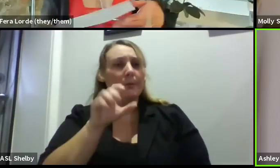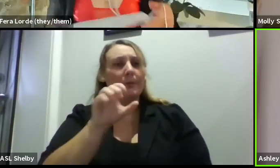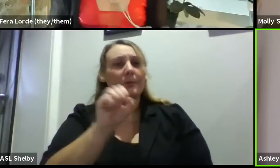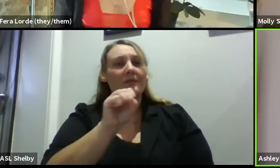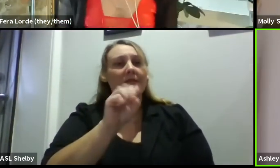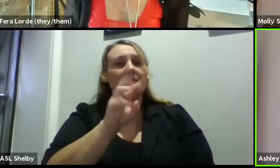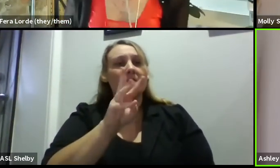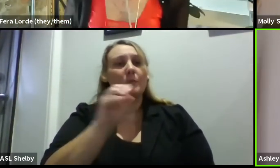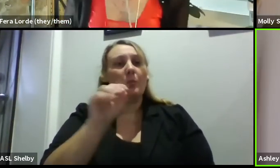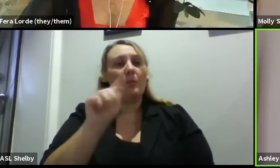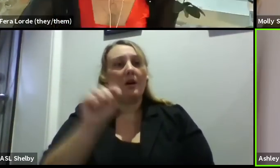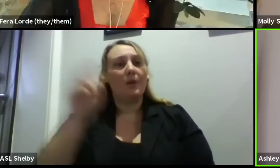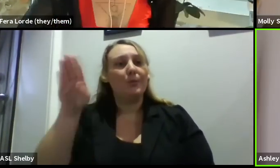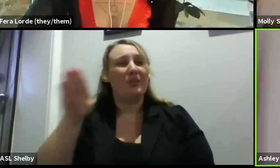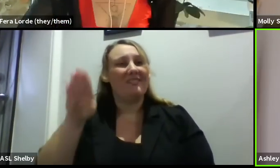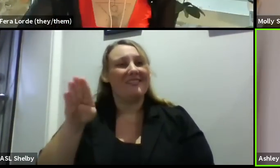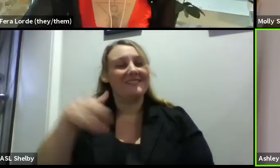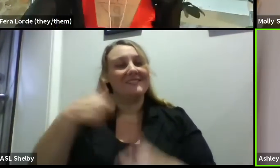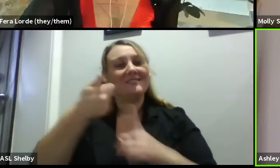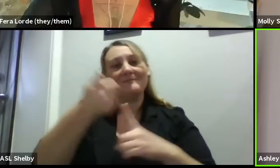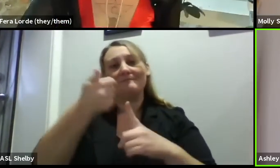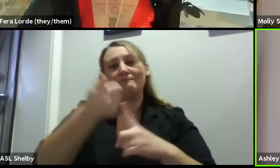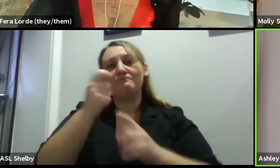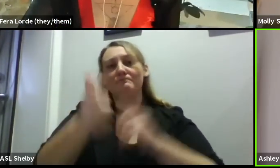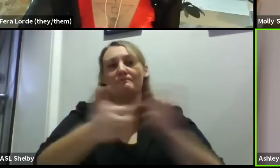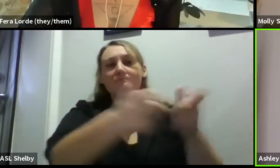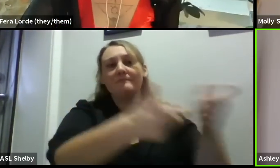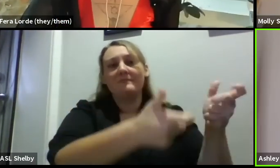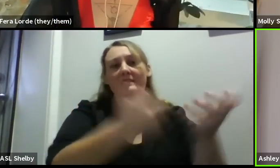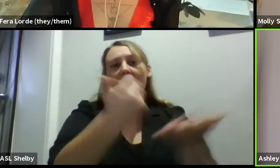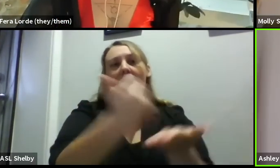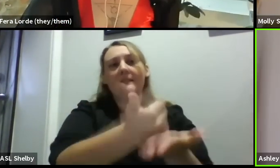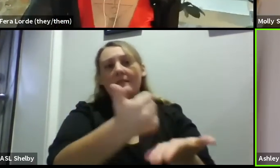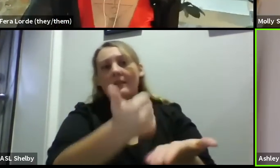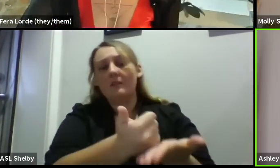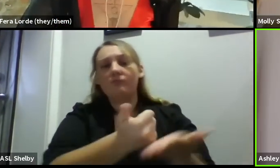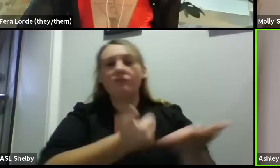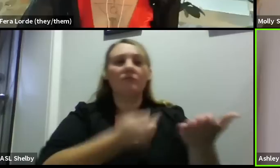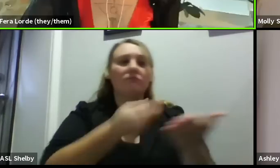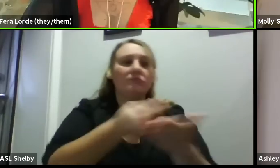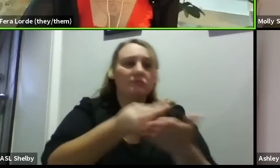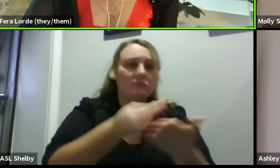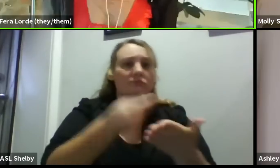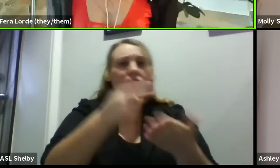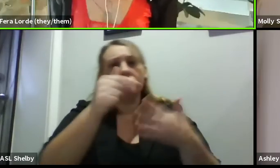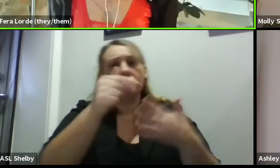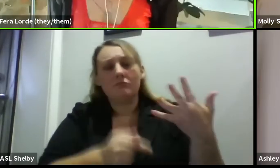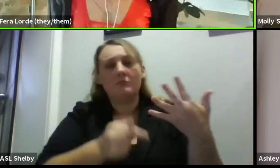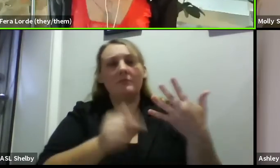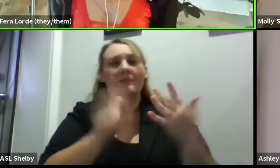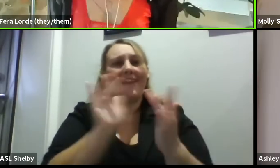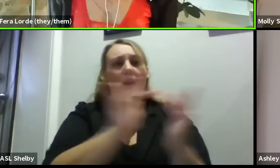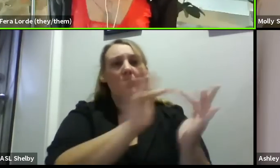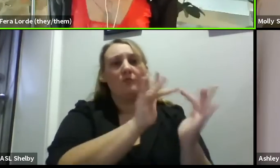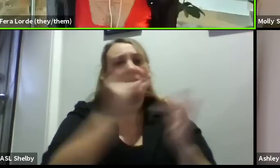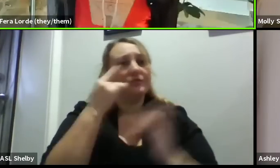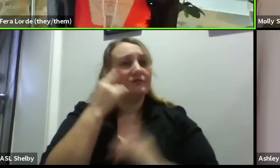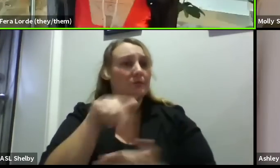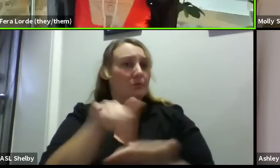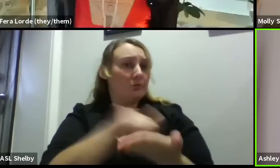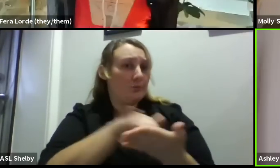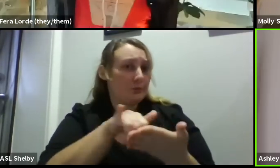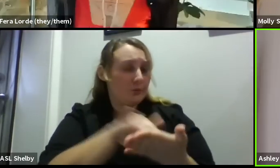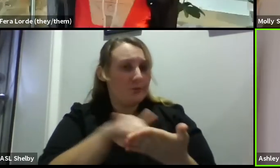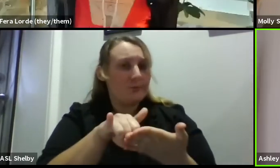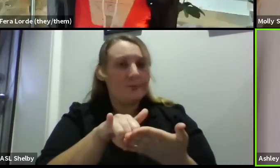mutual aid and outreach to sex workers in New York City and New York State. They also work to build networks among